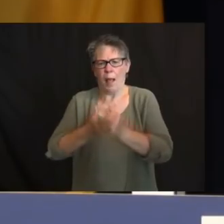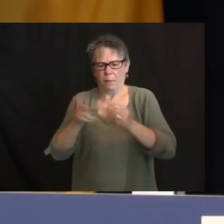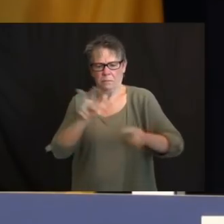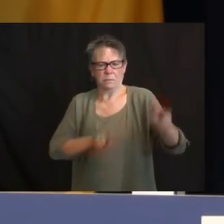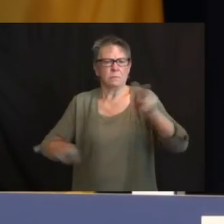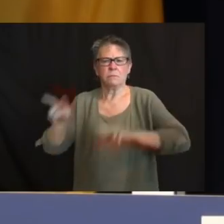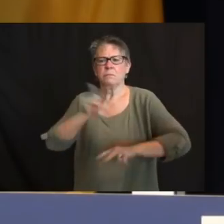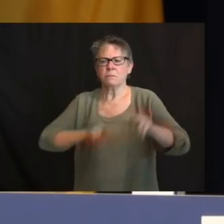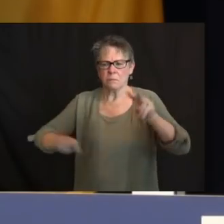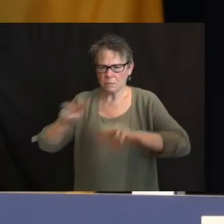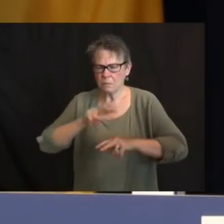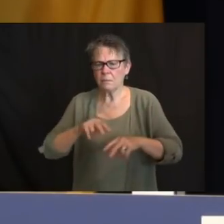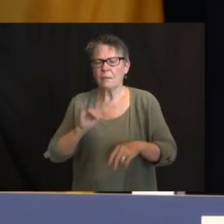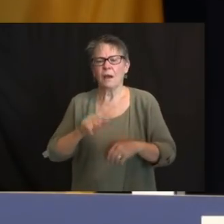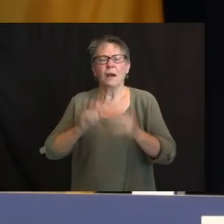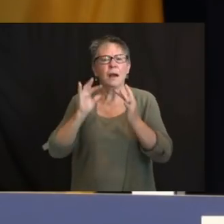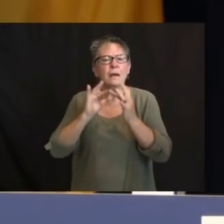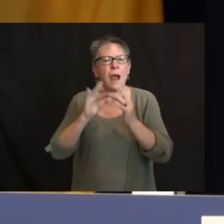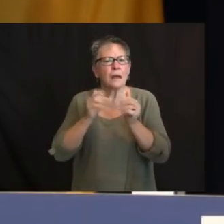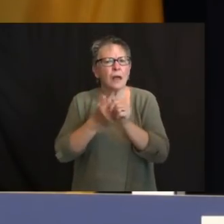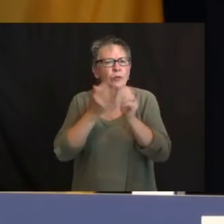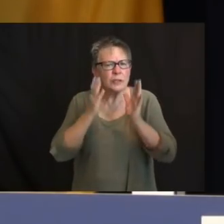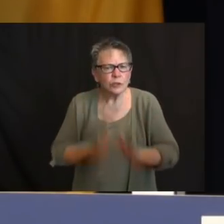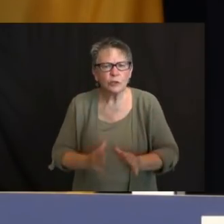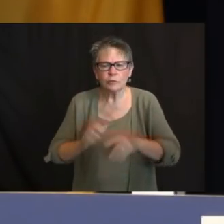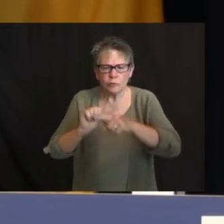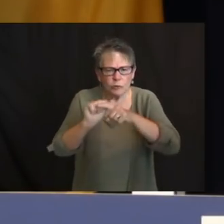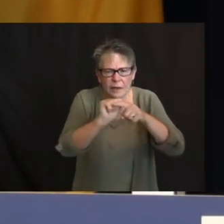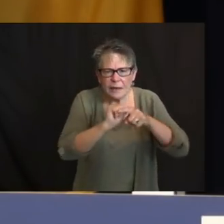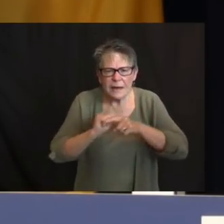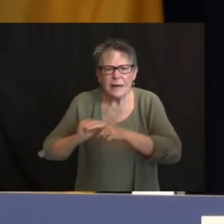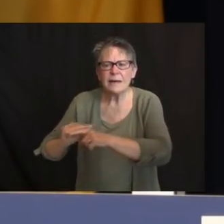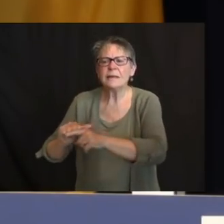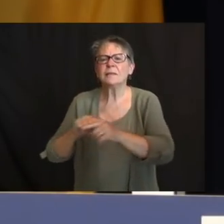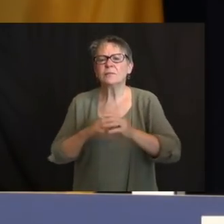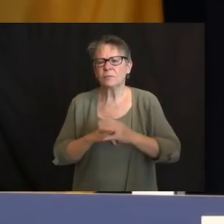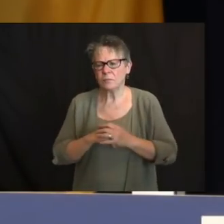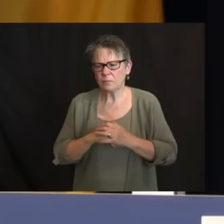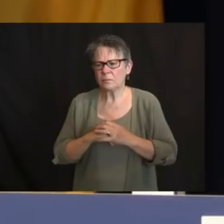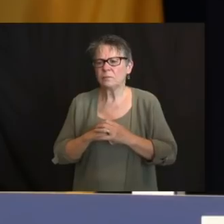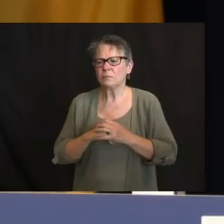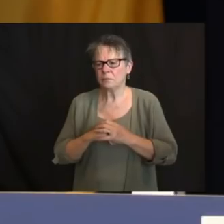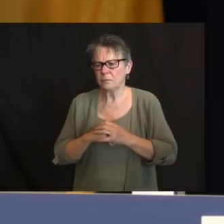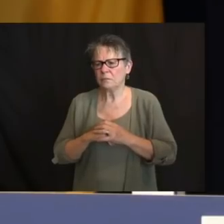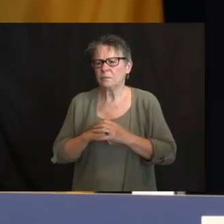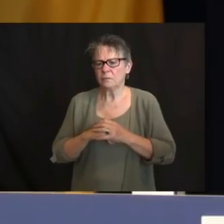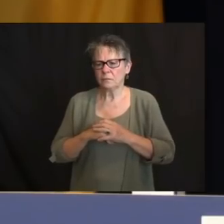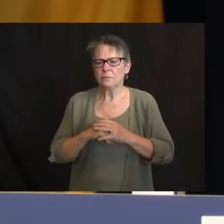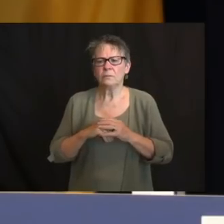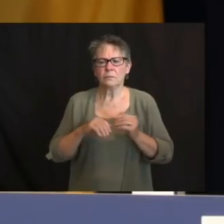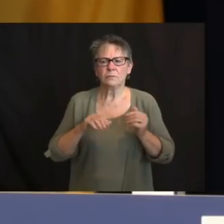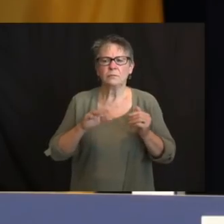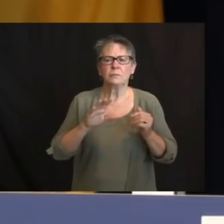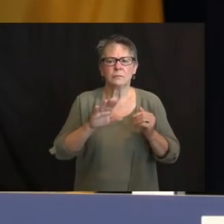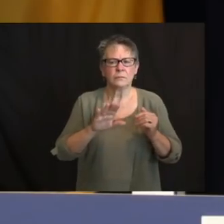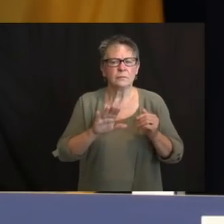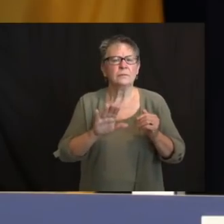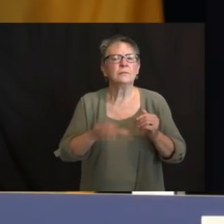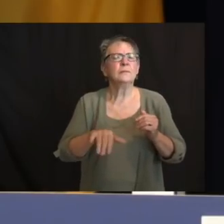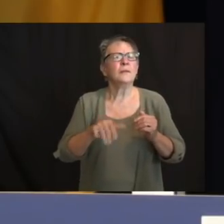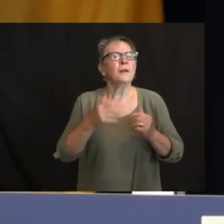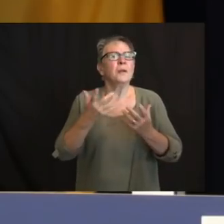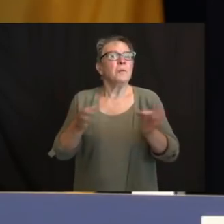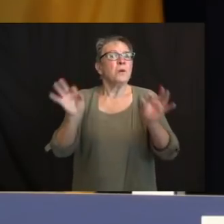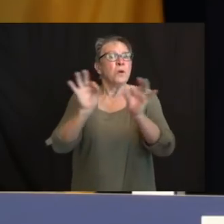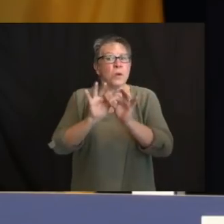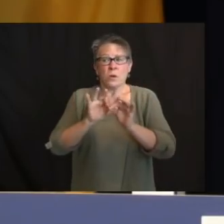possible come from and reflect the diversity of the communities in which they will be working.